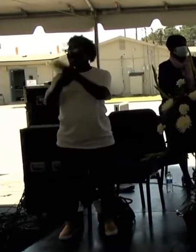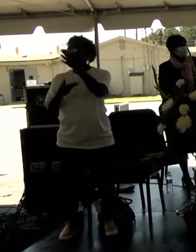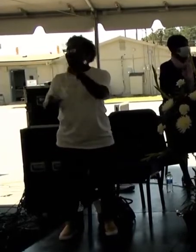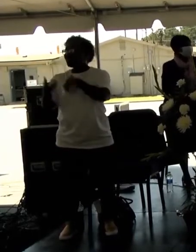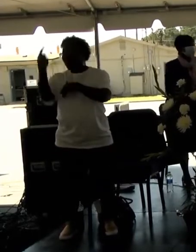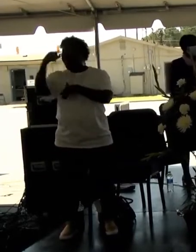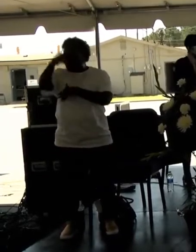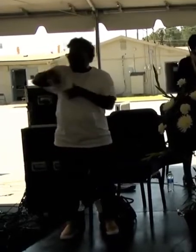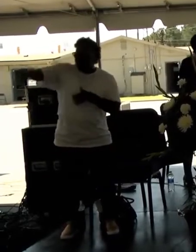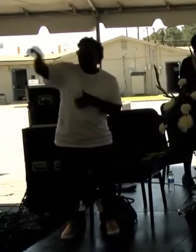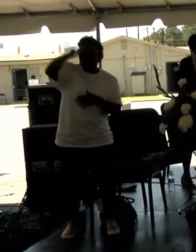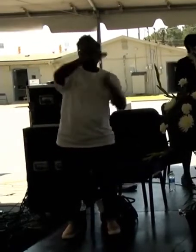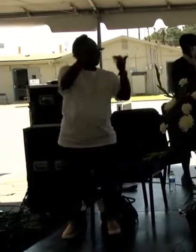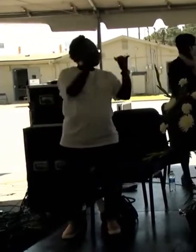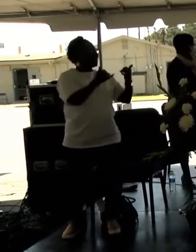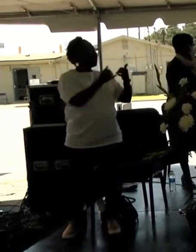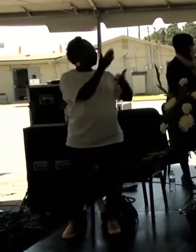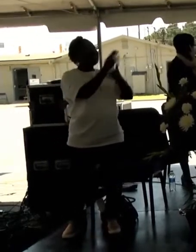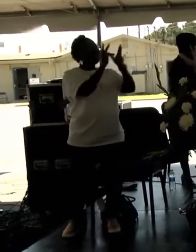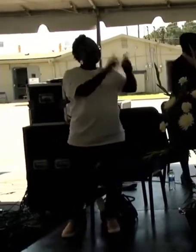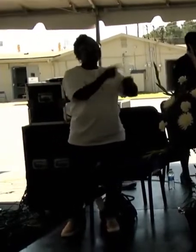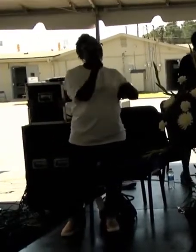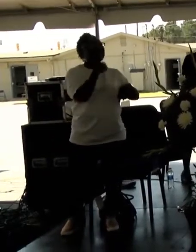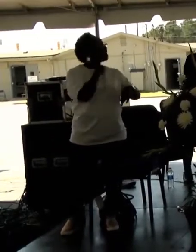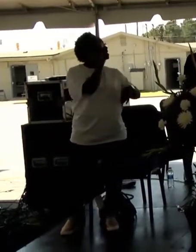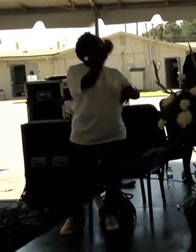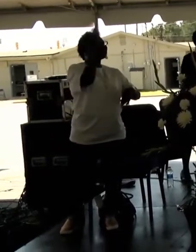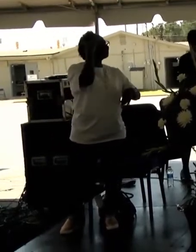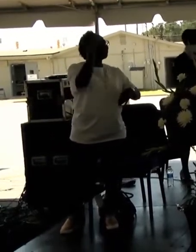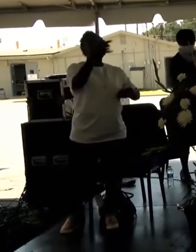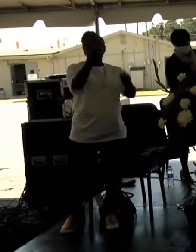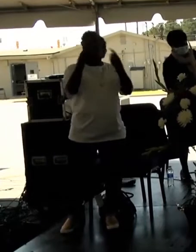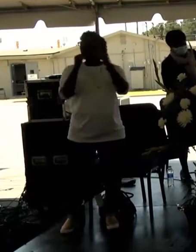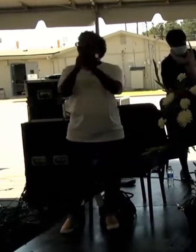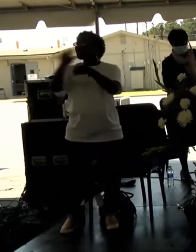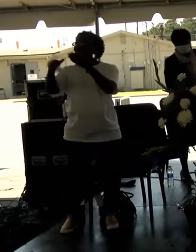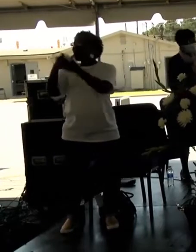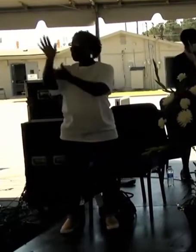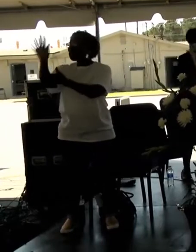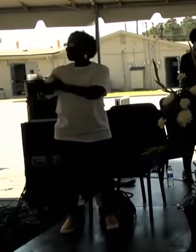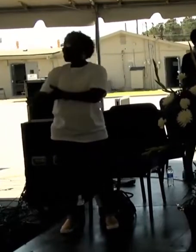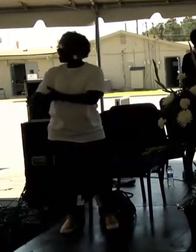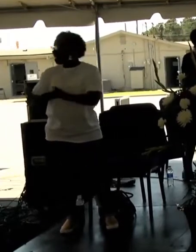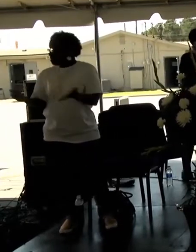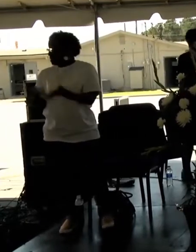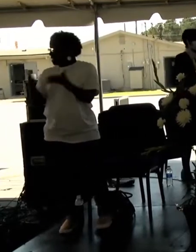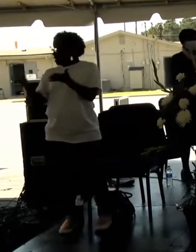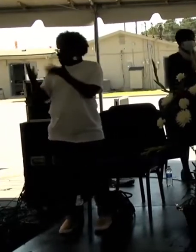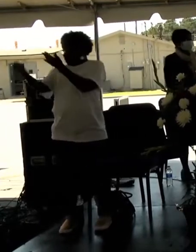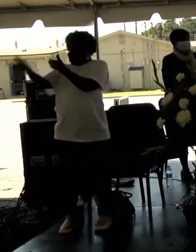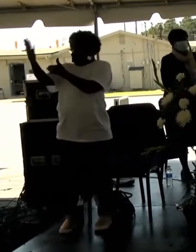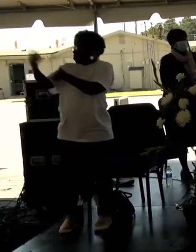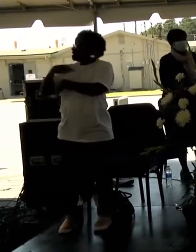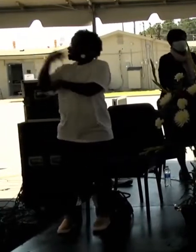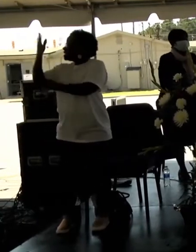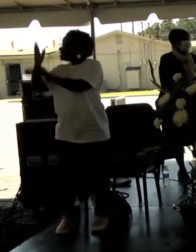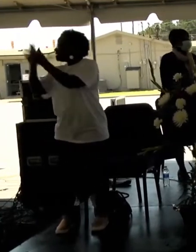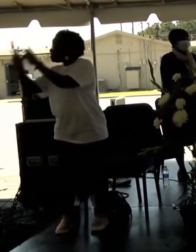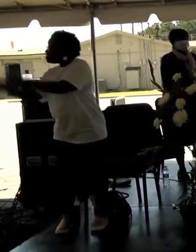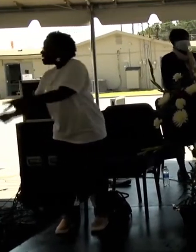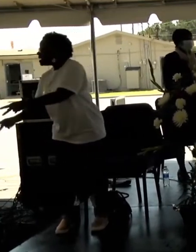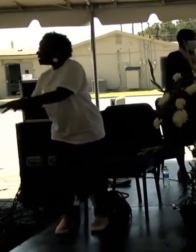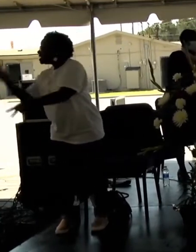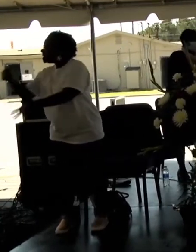yourself? Somebody say, I didn't know it came with all this. I stopped by to tell somebody on this resurrection Sunday